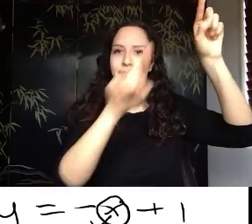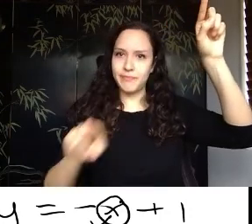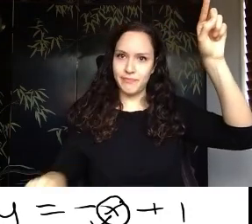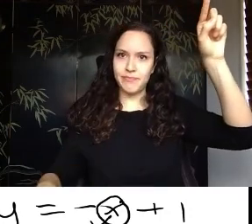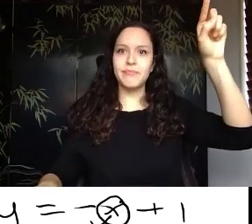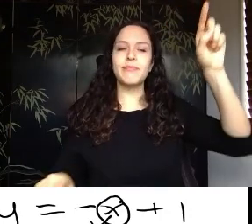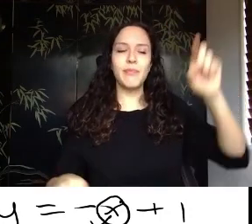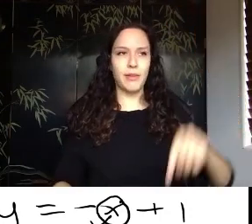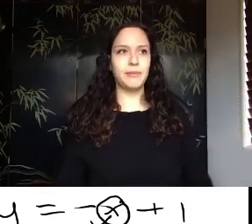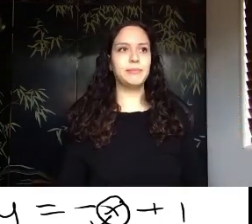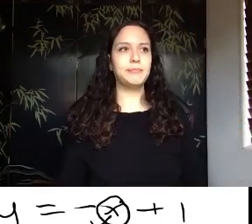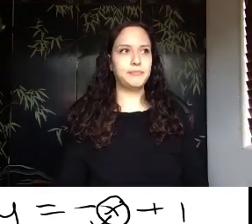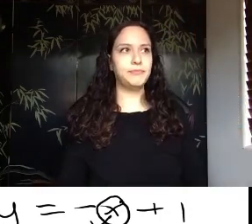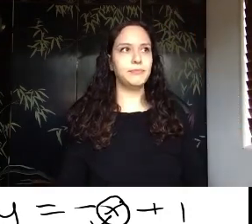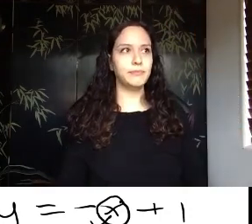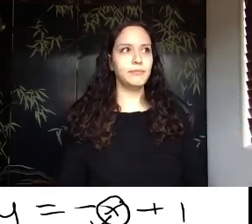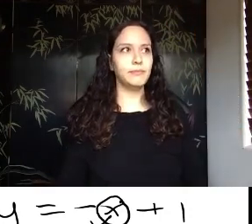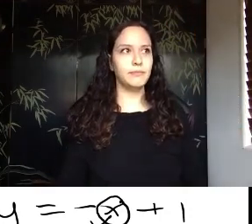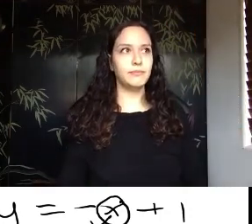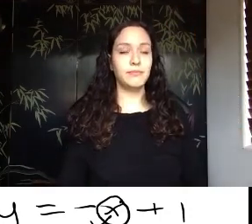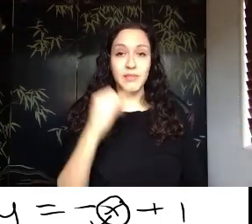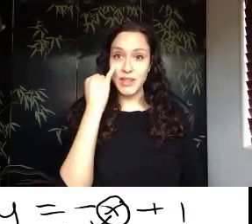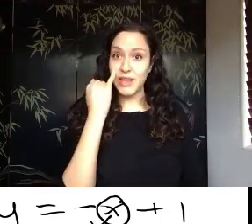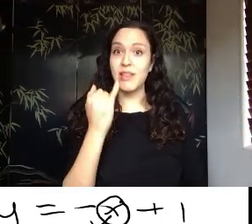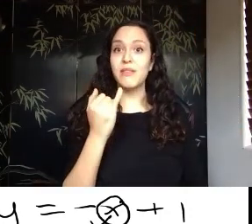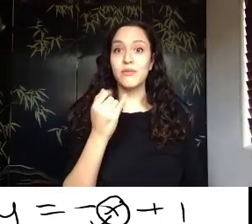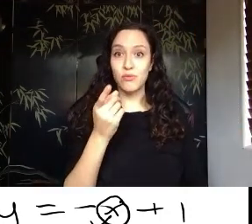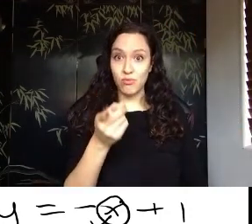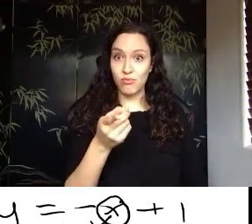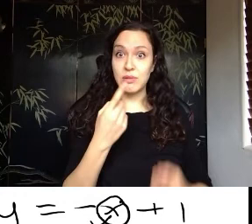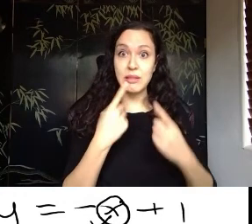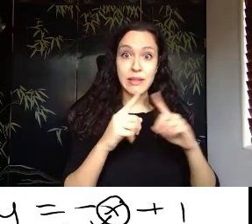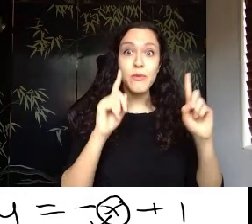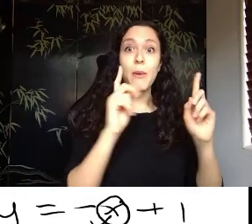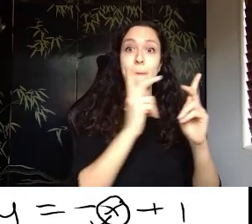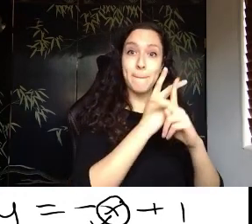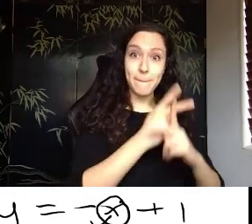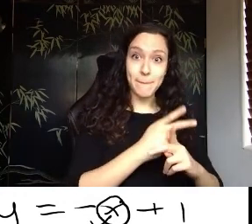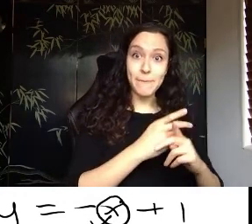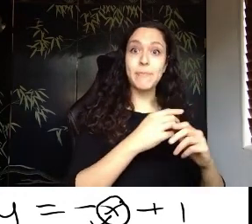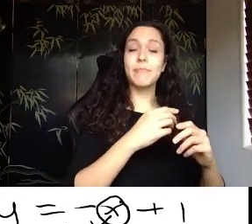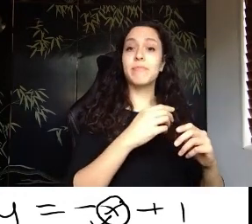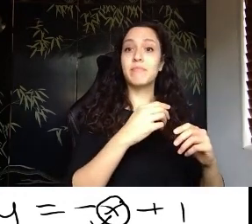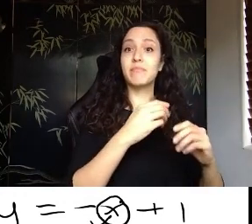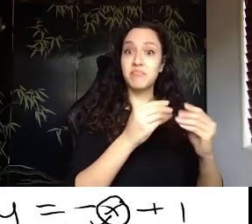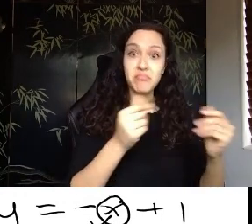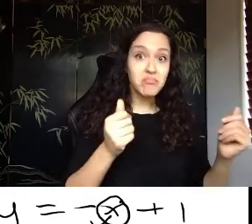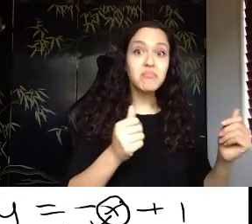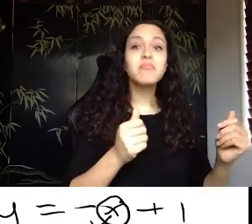that's given to you to plug in points. So if you're doing the math correct, it will be a point on that line.